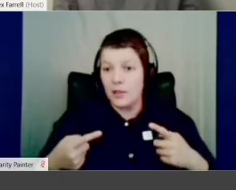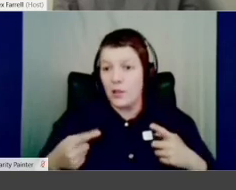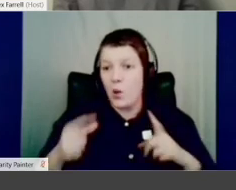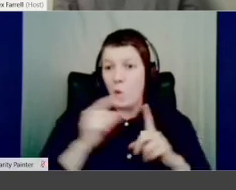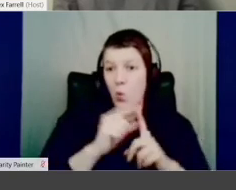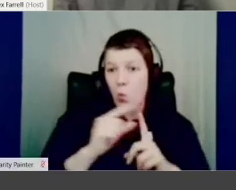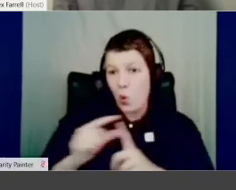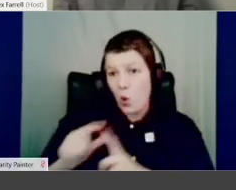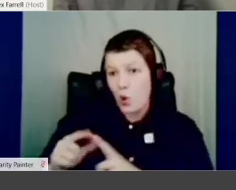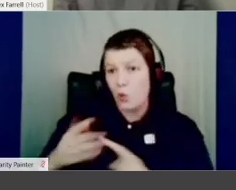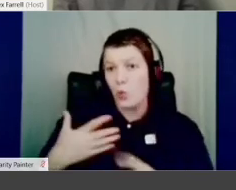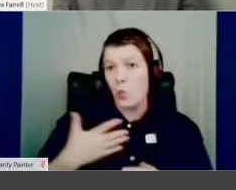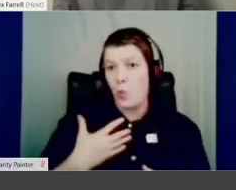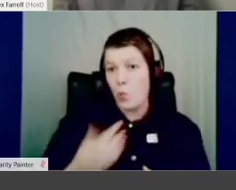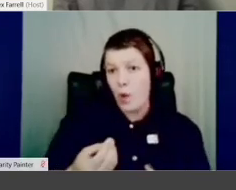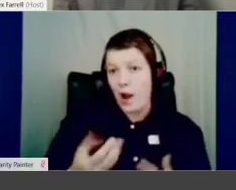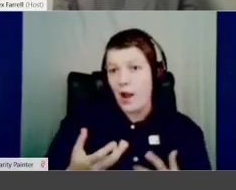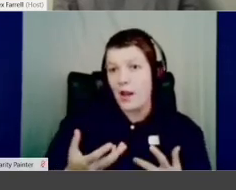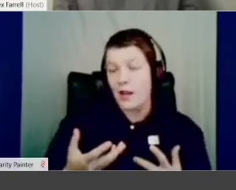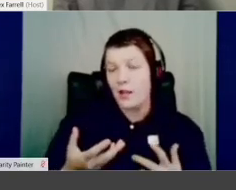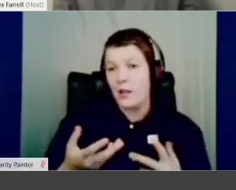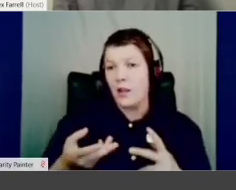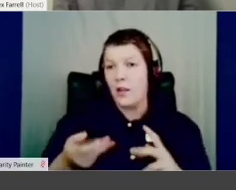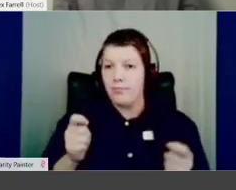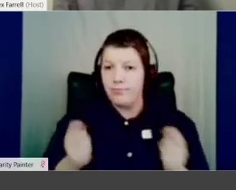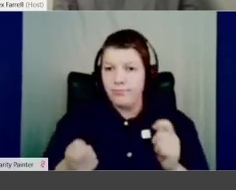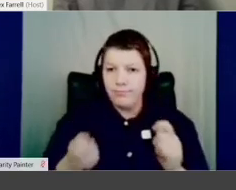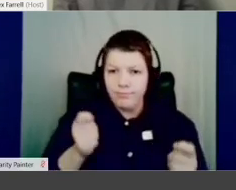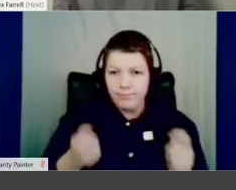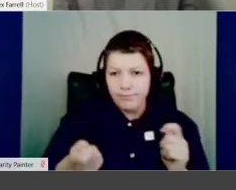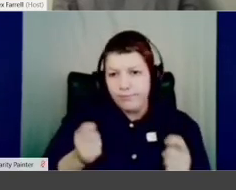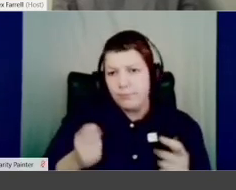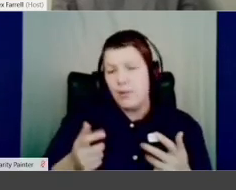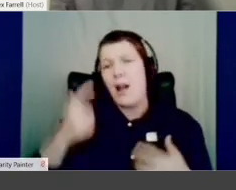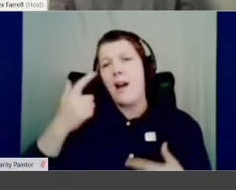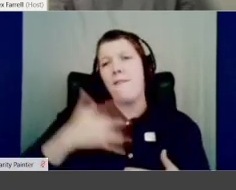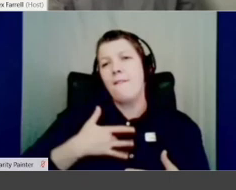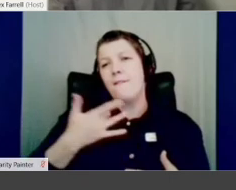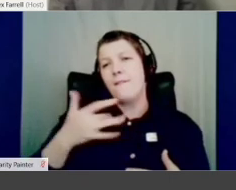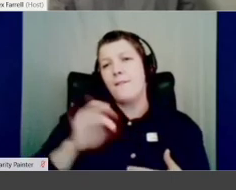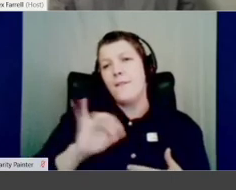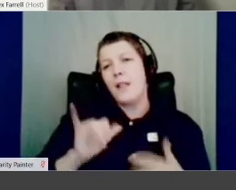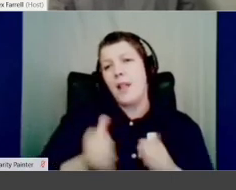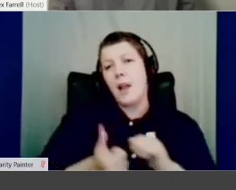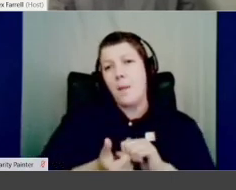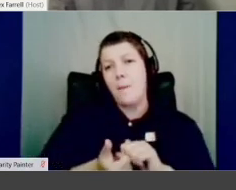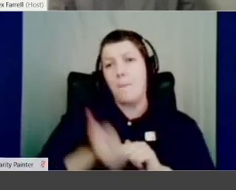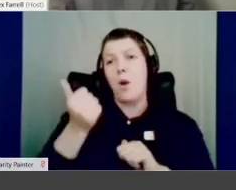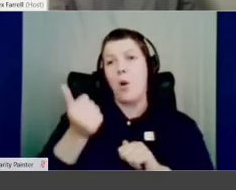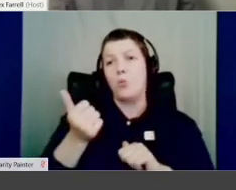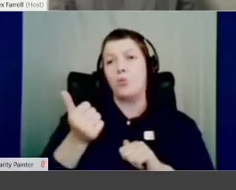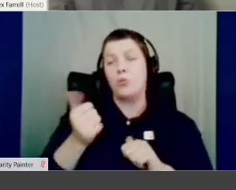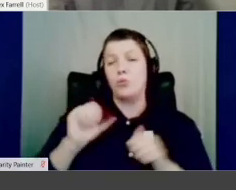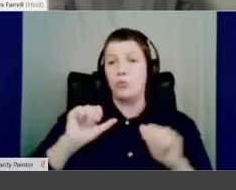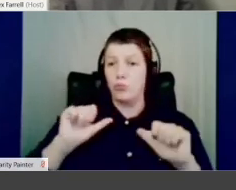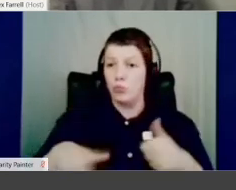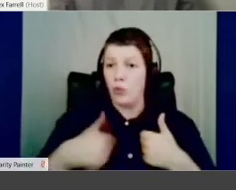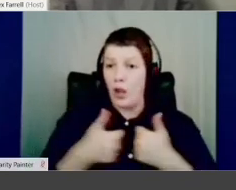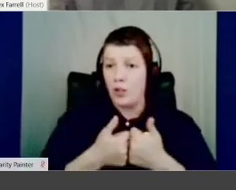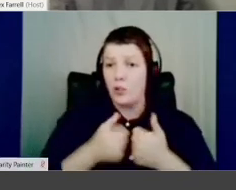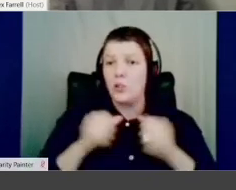So I feel like most challenges can be